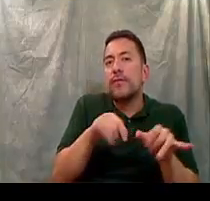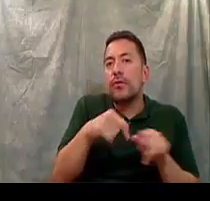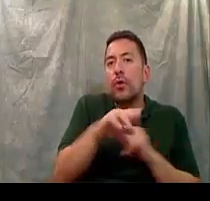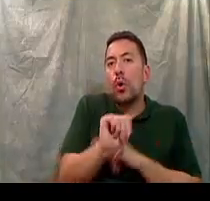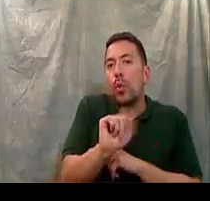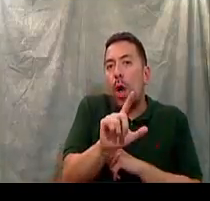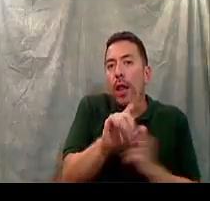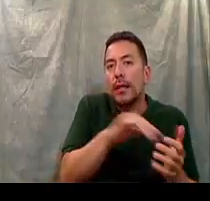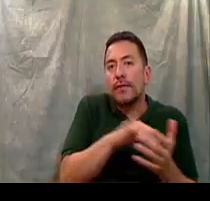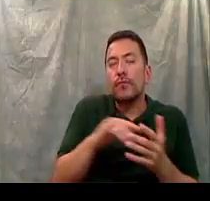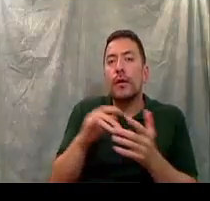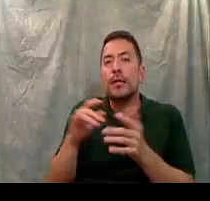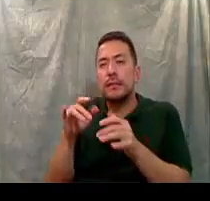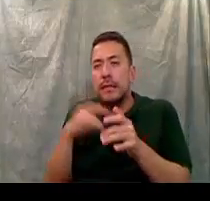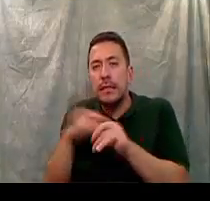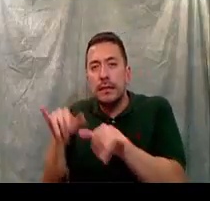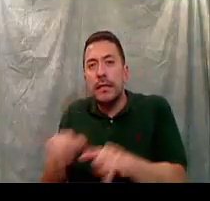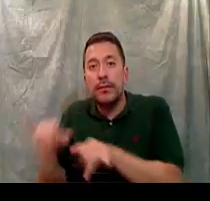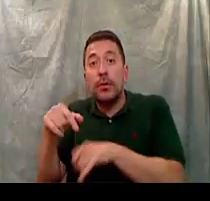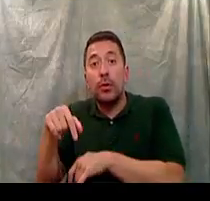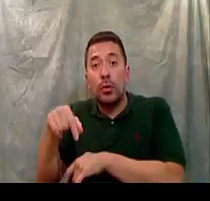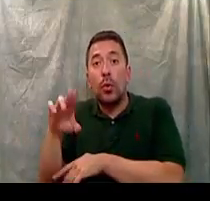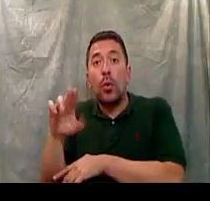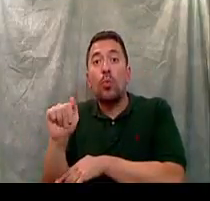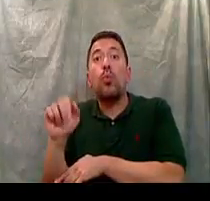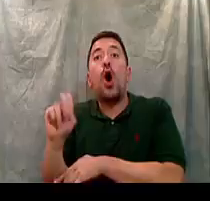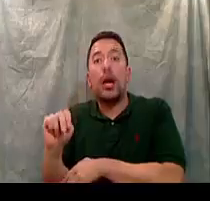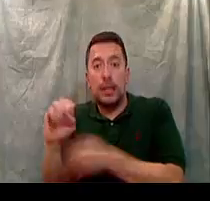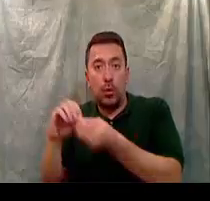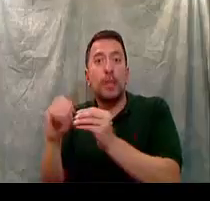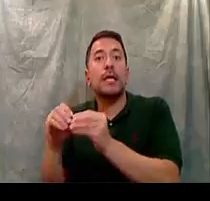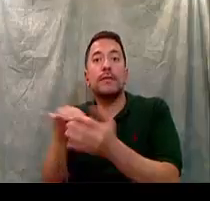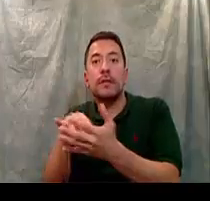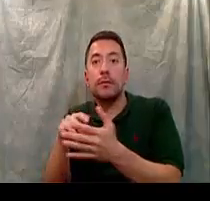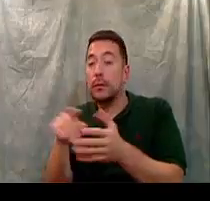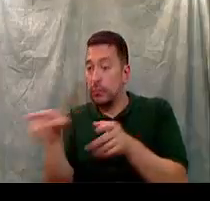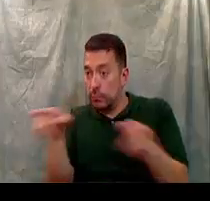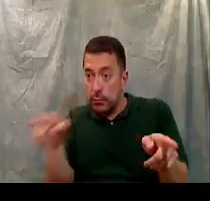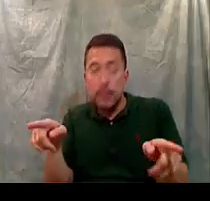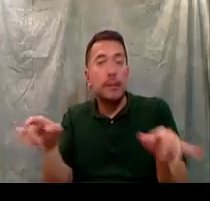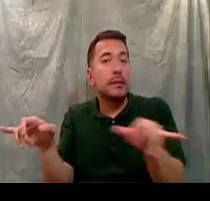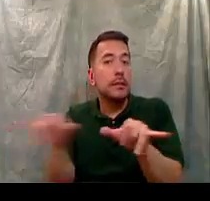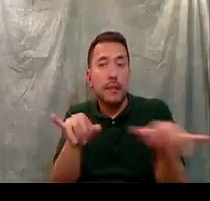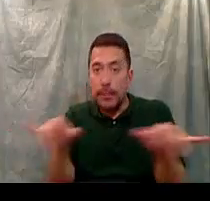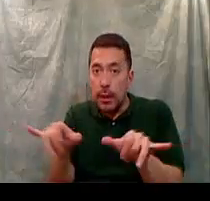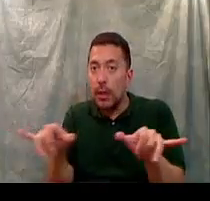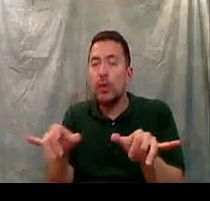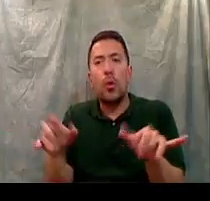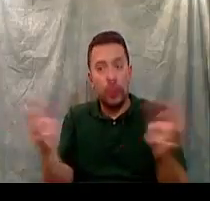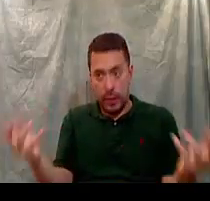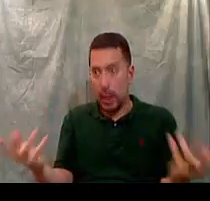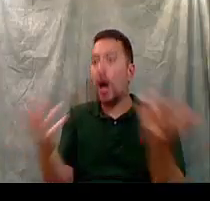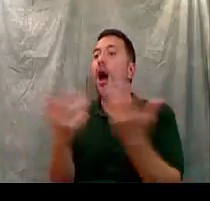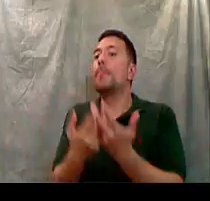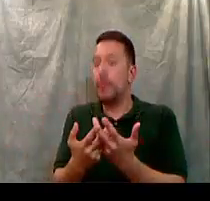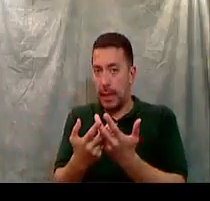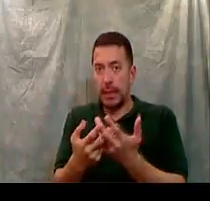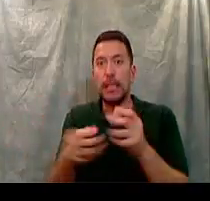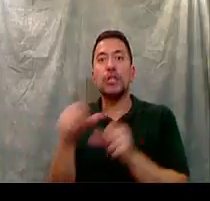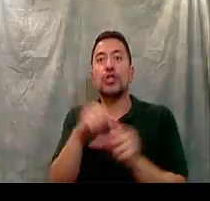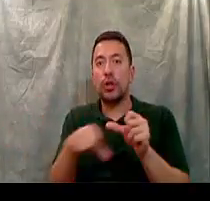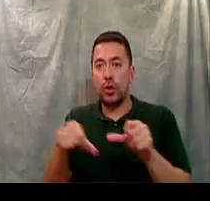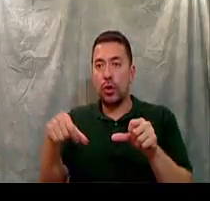of the trends that emerged amongst the quantitative studies? Were there similarities where they complemented each other across these qualitative